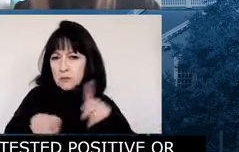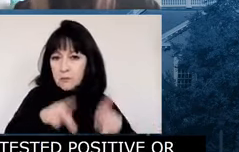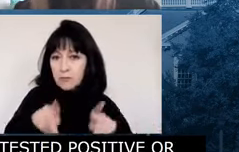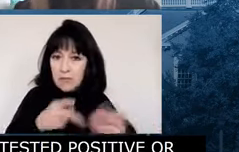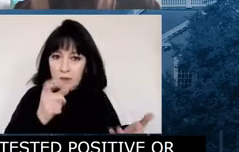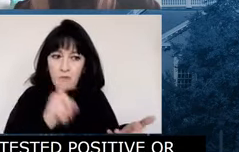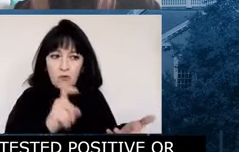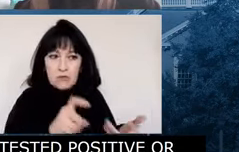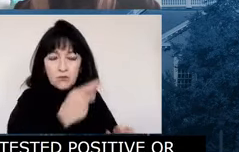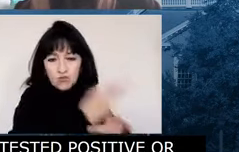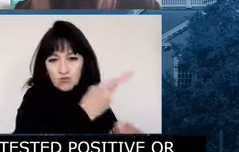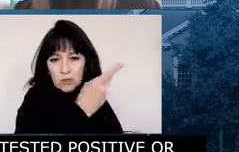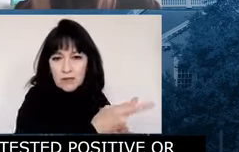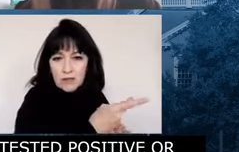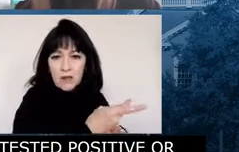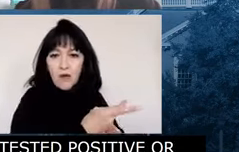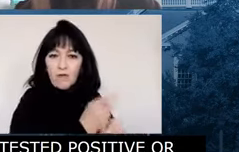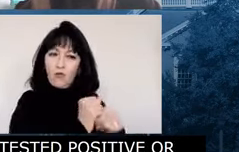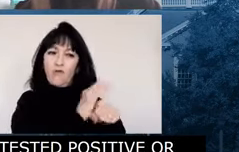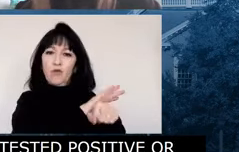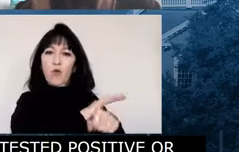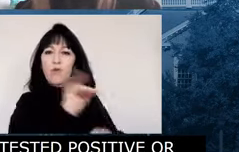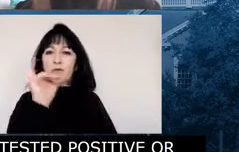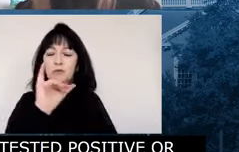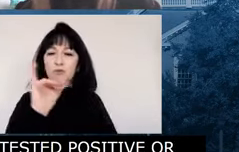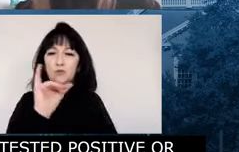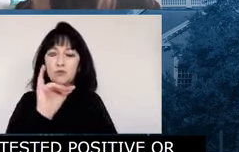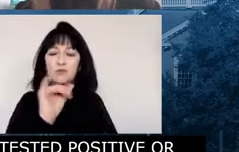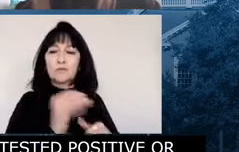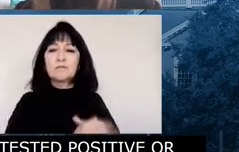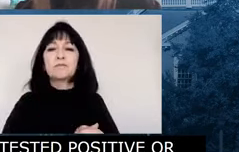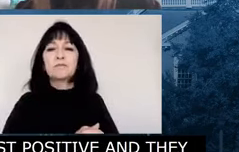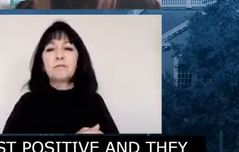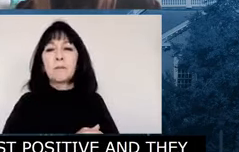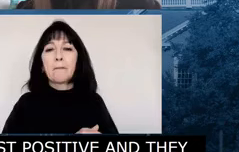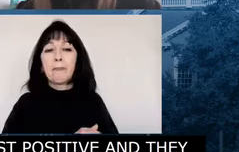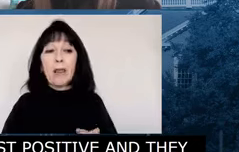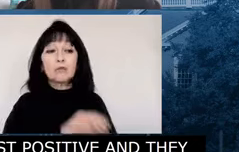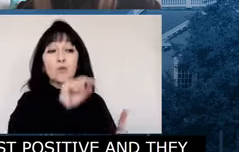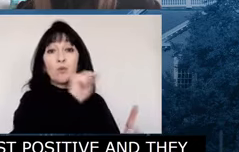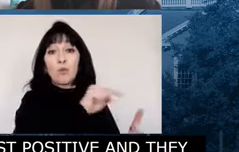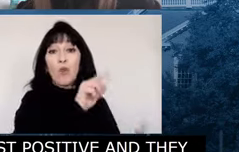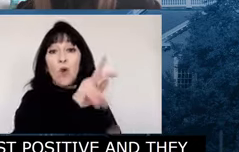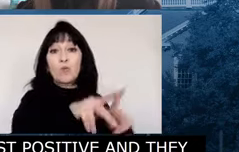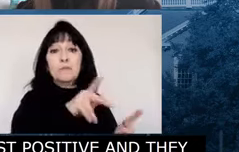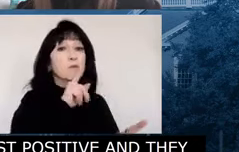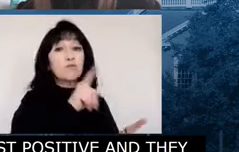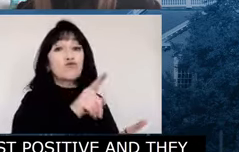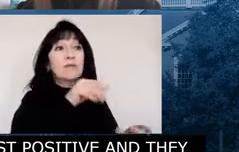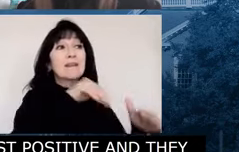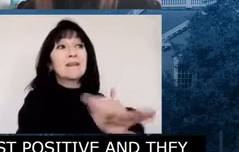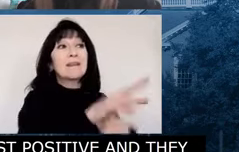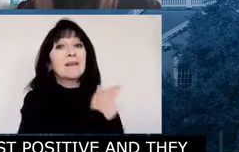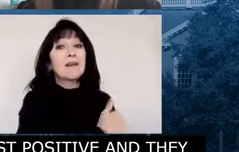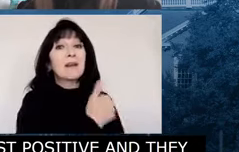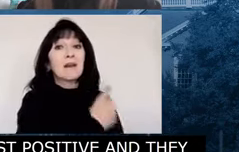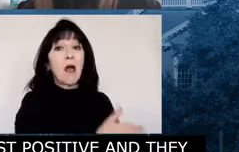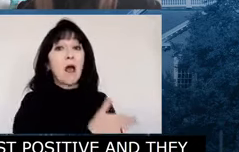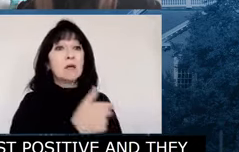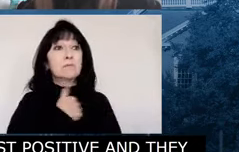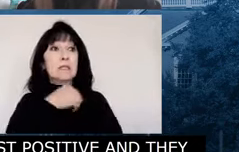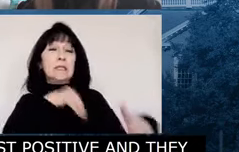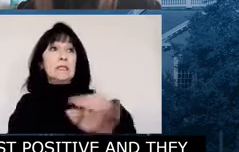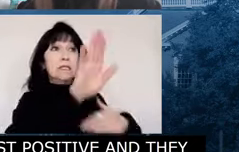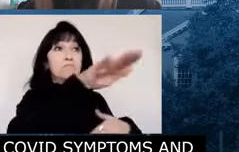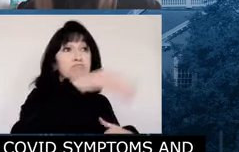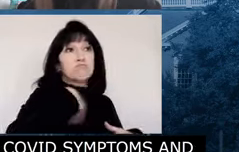or COVID symptoms, and other people who are admitted for something else and then subsequently test positive. And